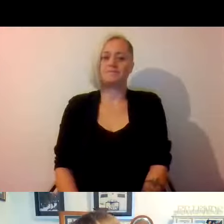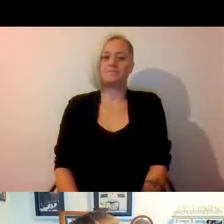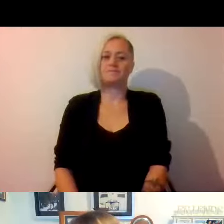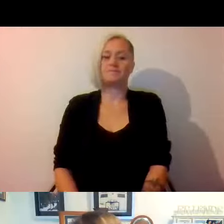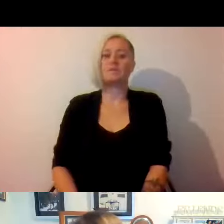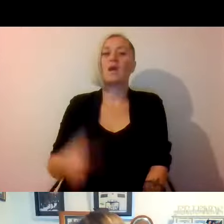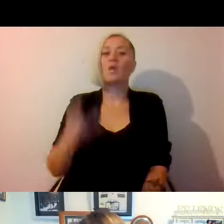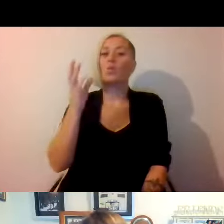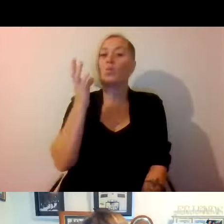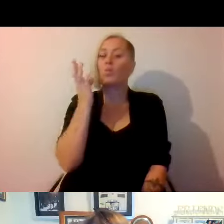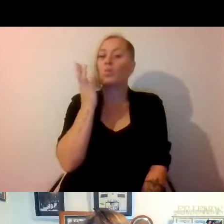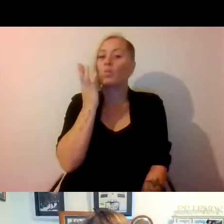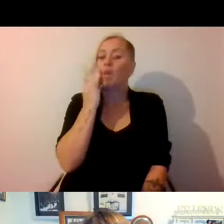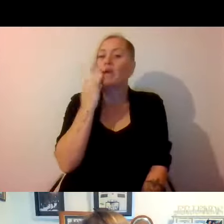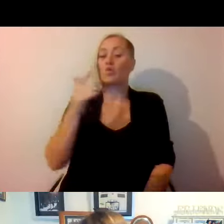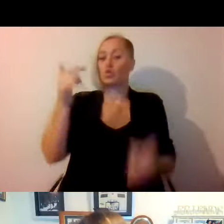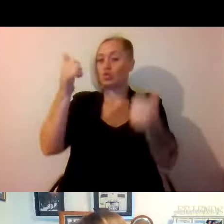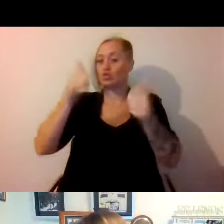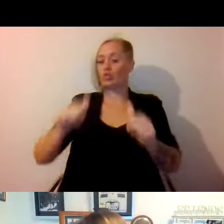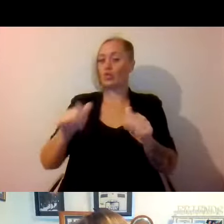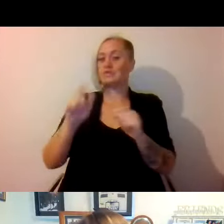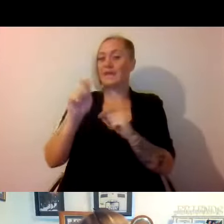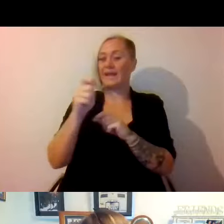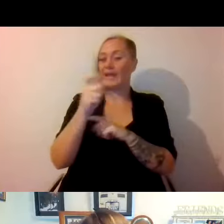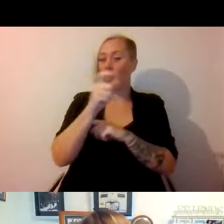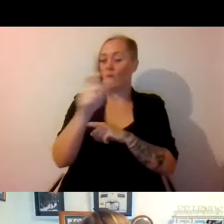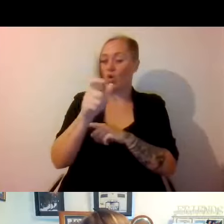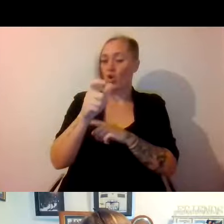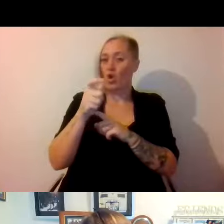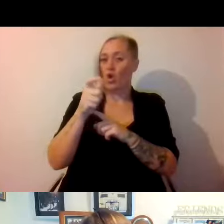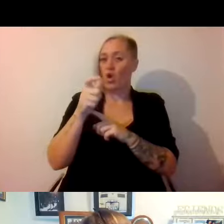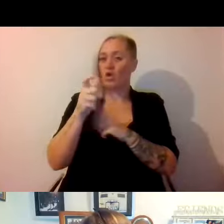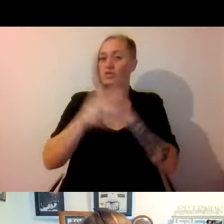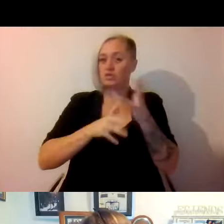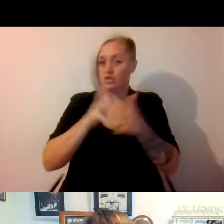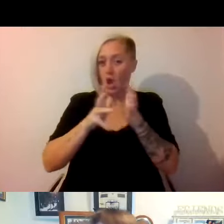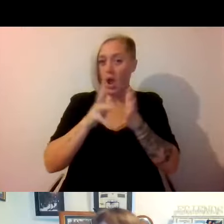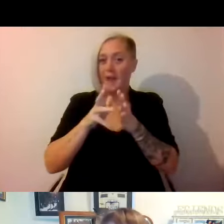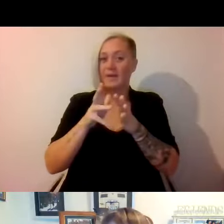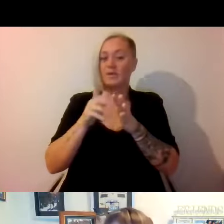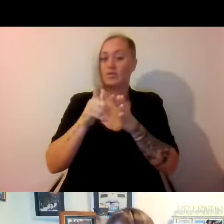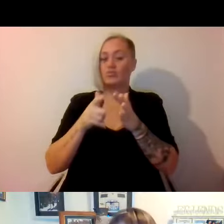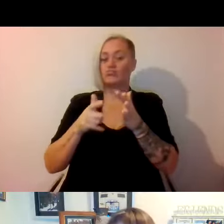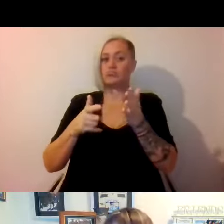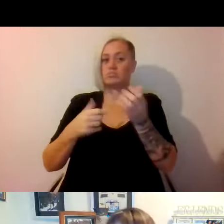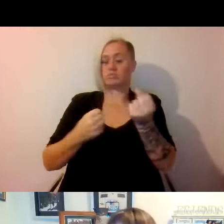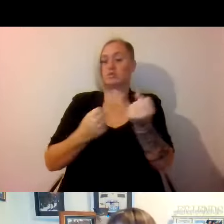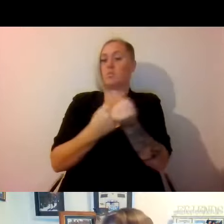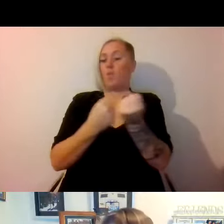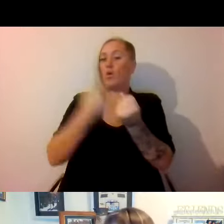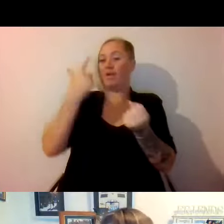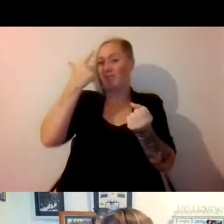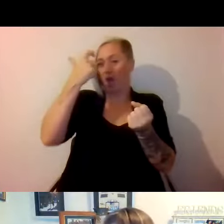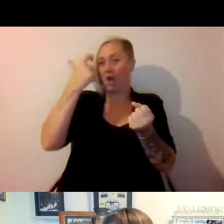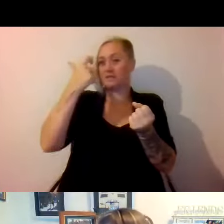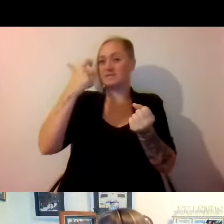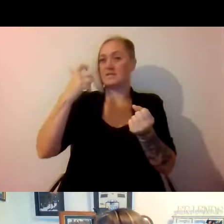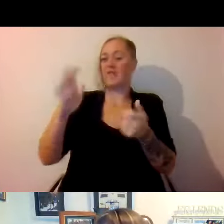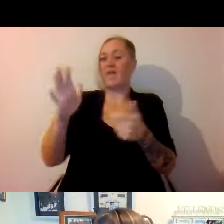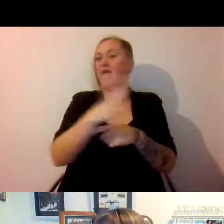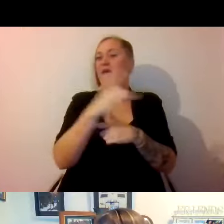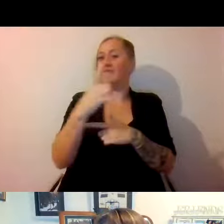you're using keyword signing, you're supporting that idea that everybody has different